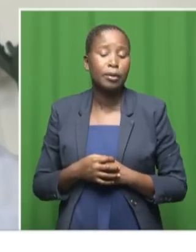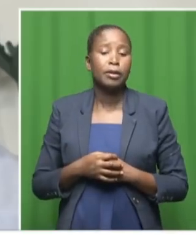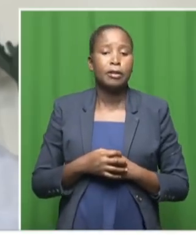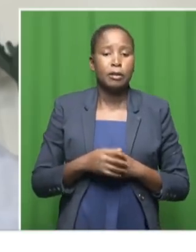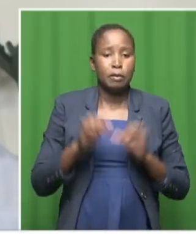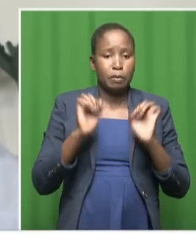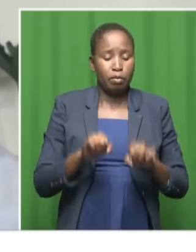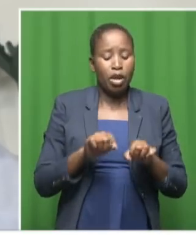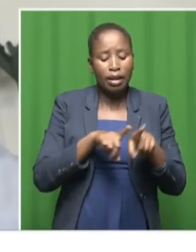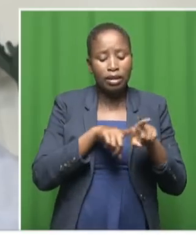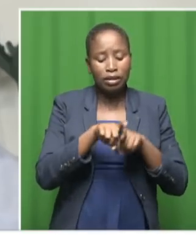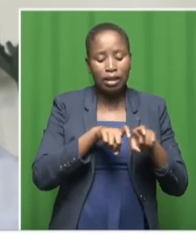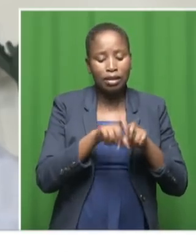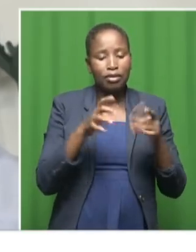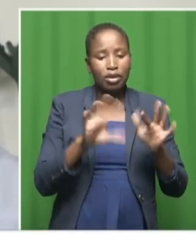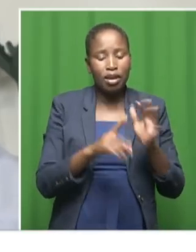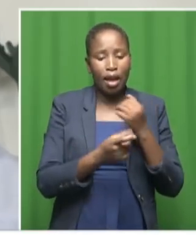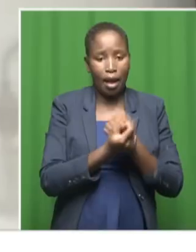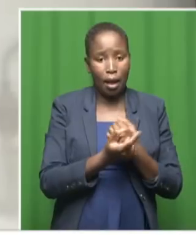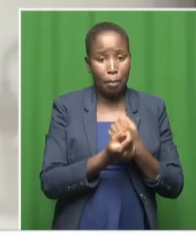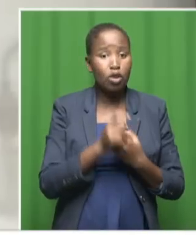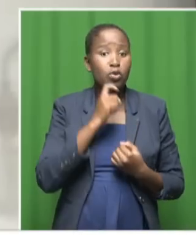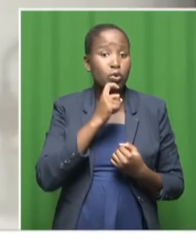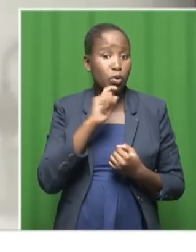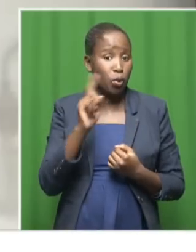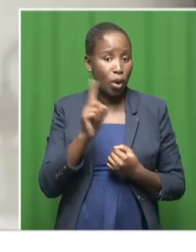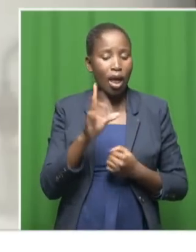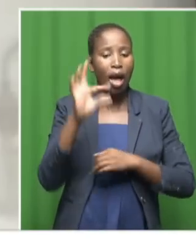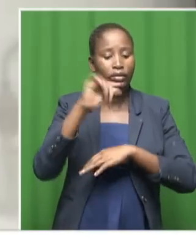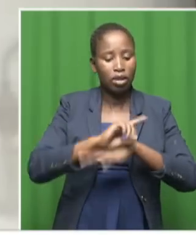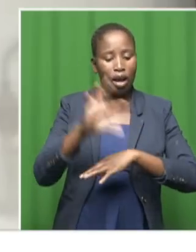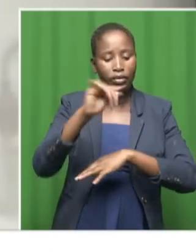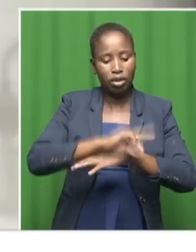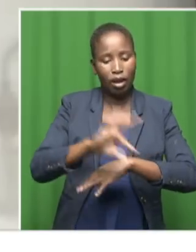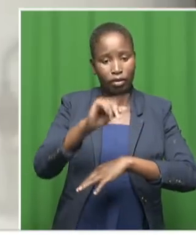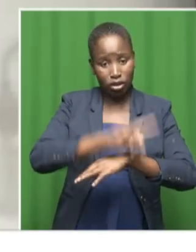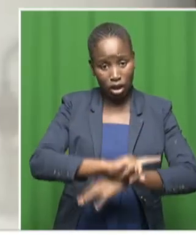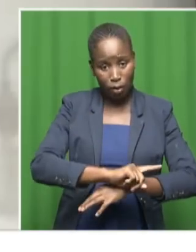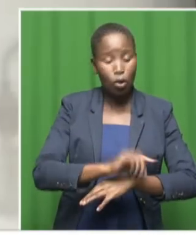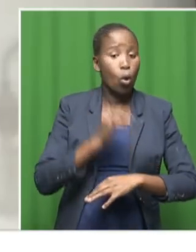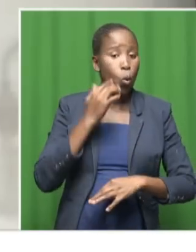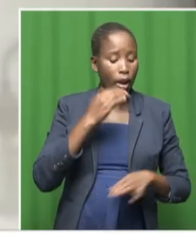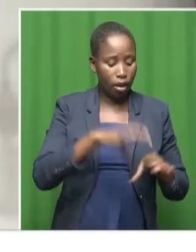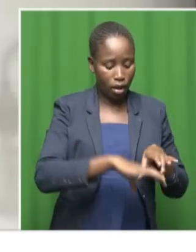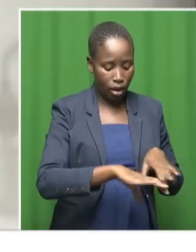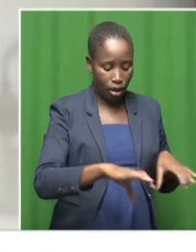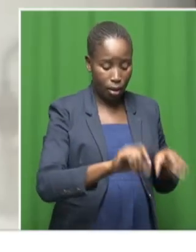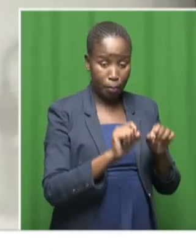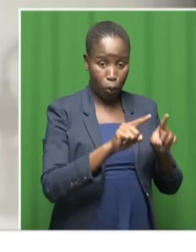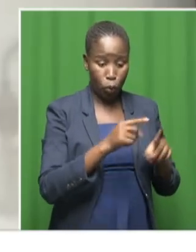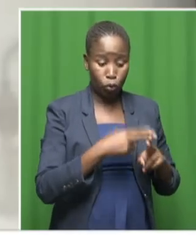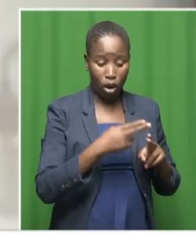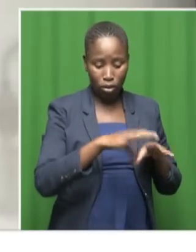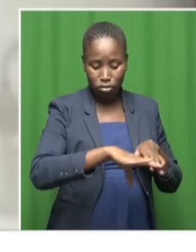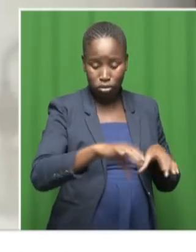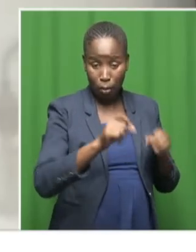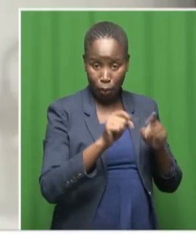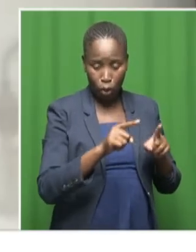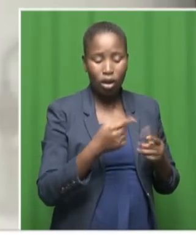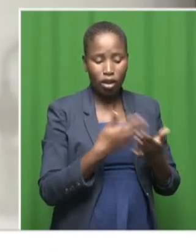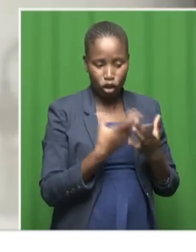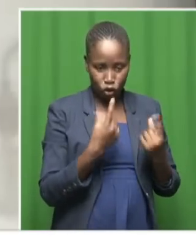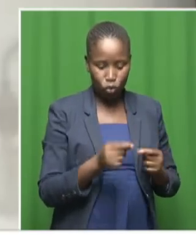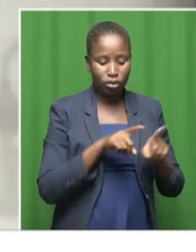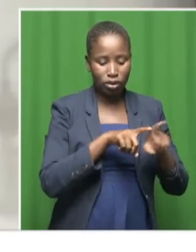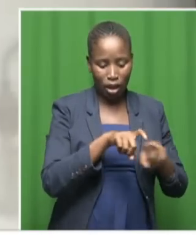The testing is conducted on a daily basis after a sewage spill. So the tests will go to the